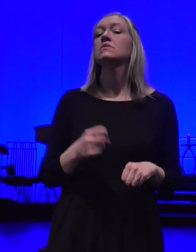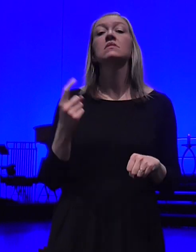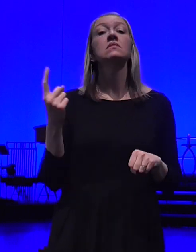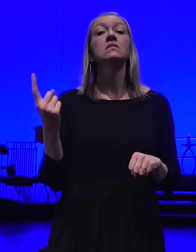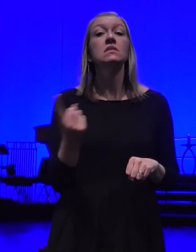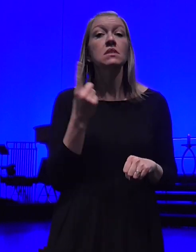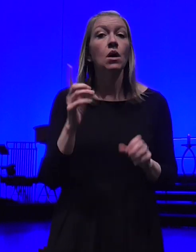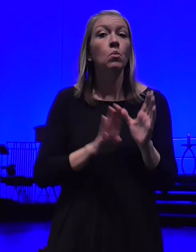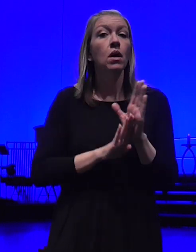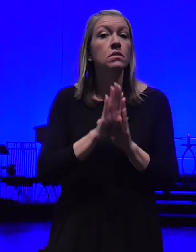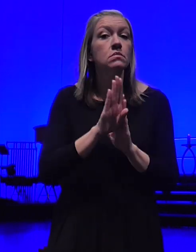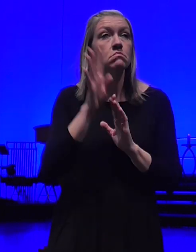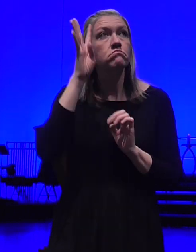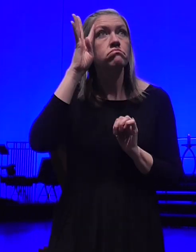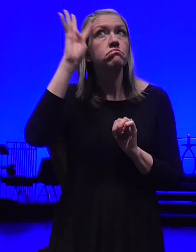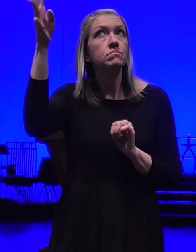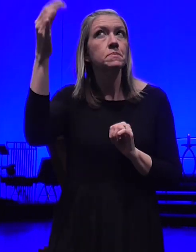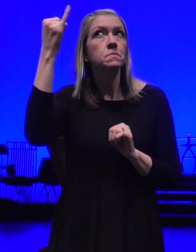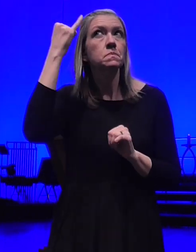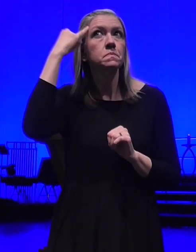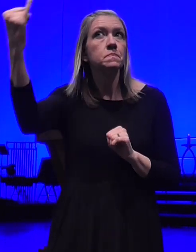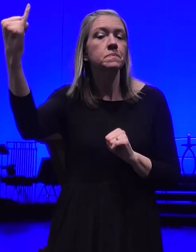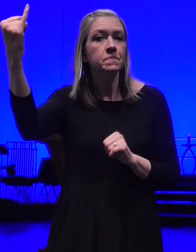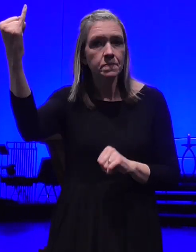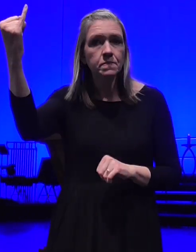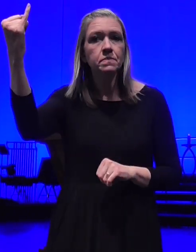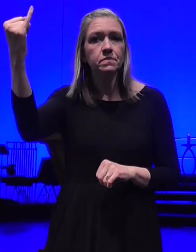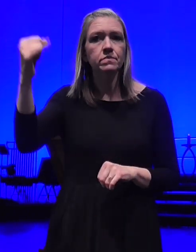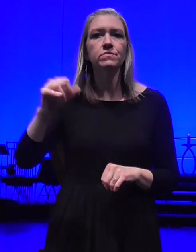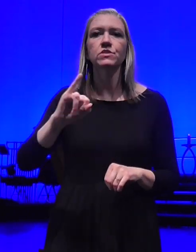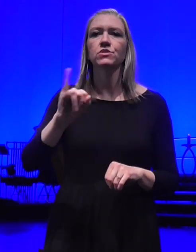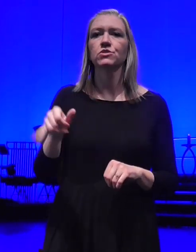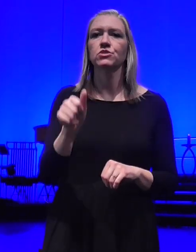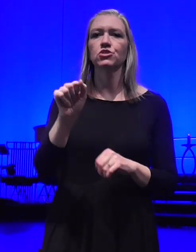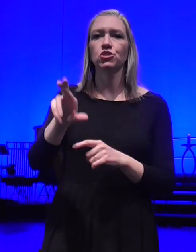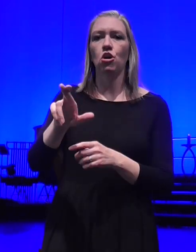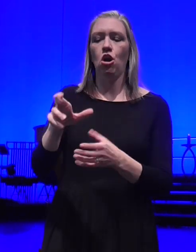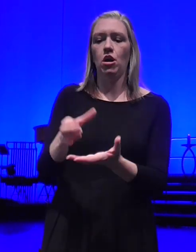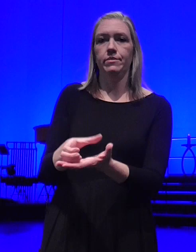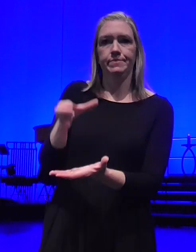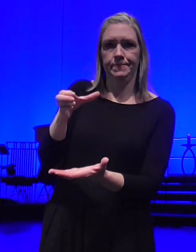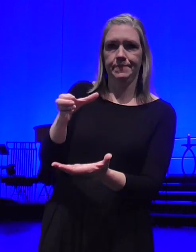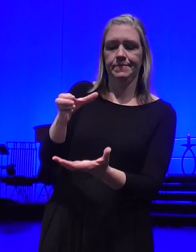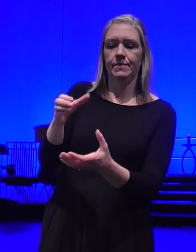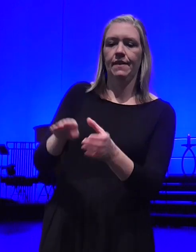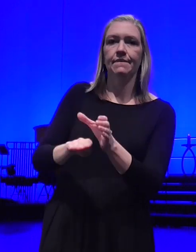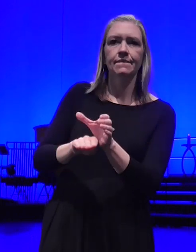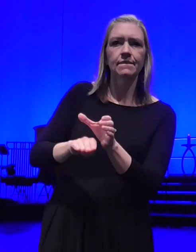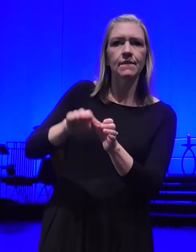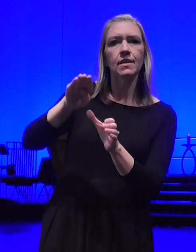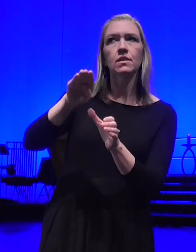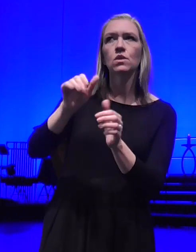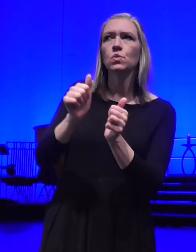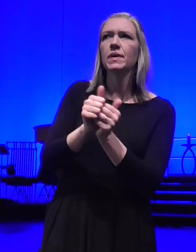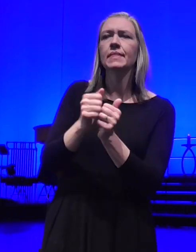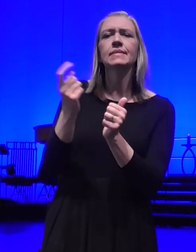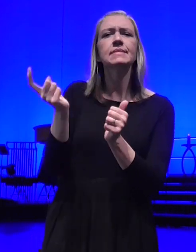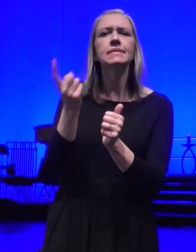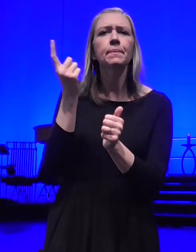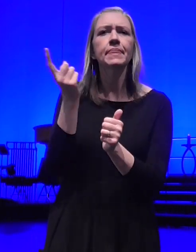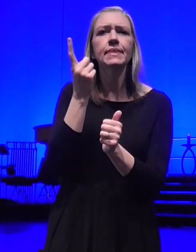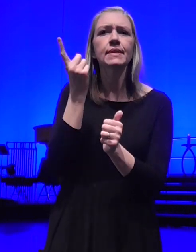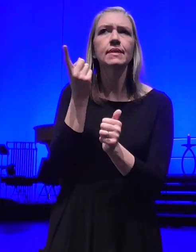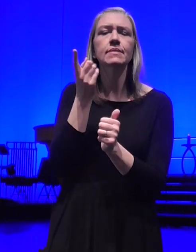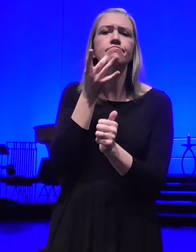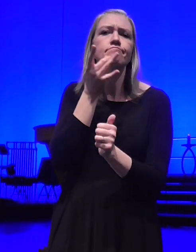with a brilliant idea. They took a jar and they filled the jar with something that